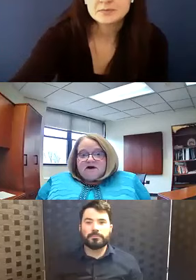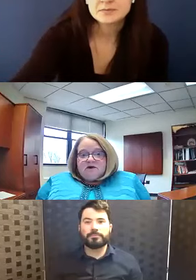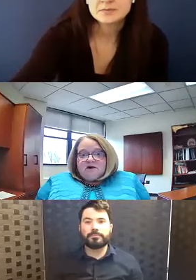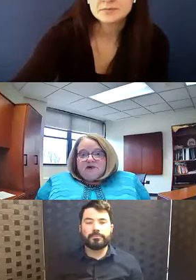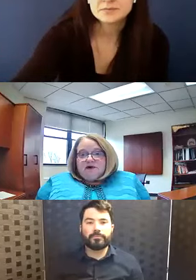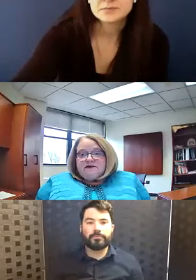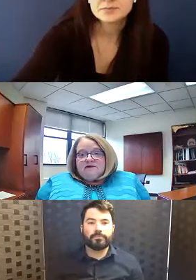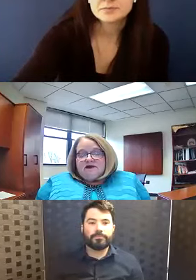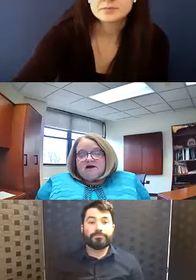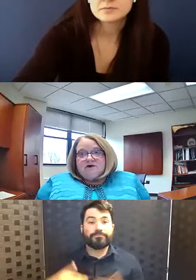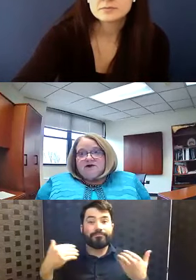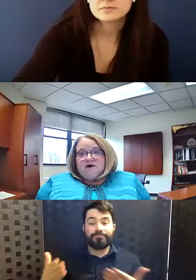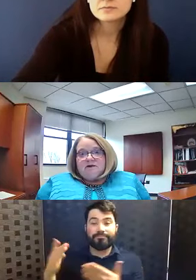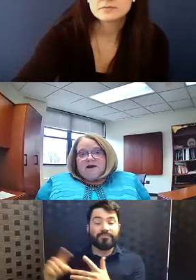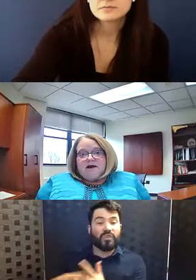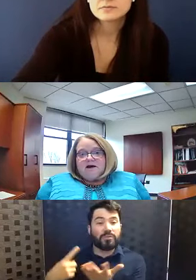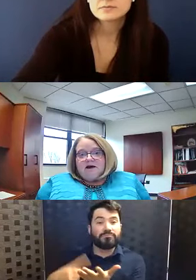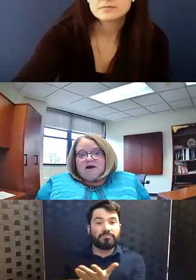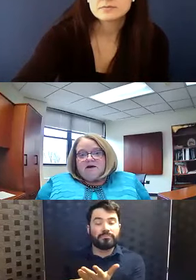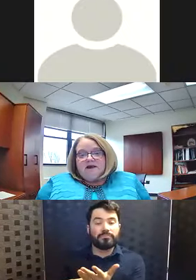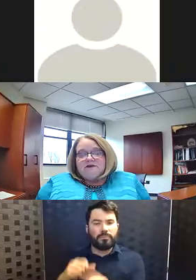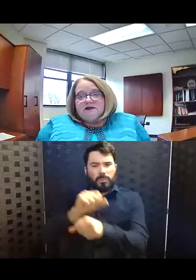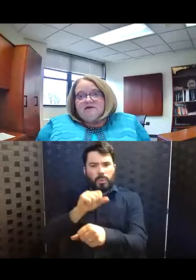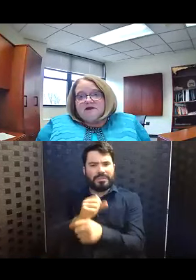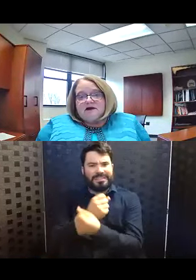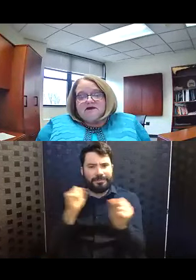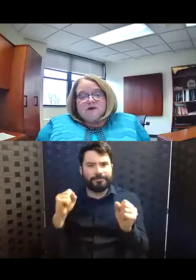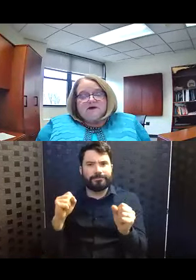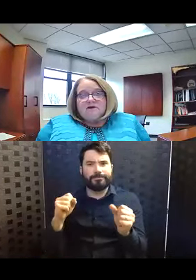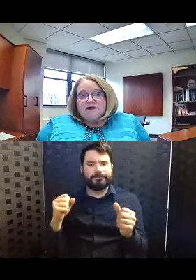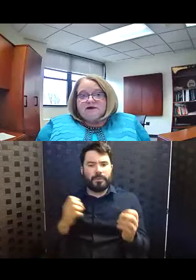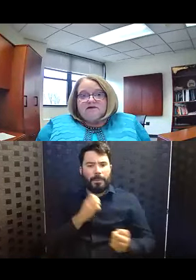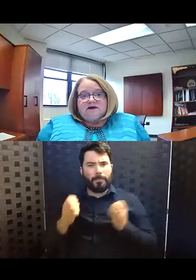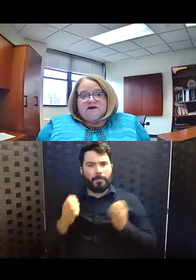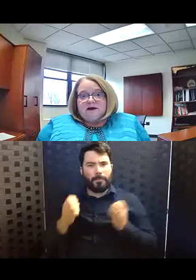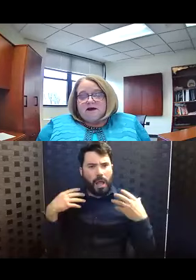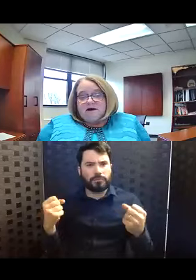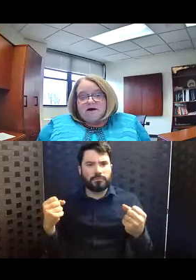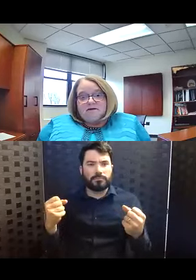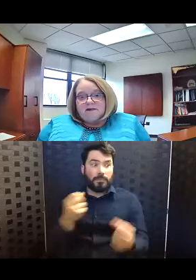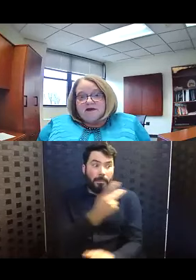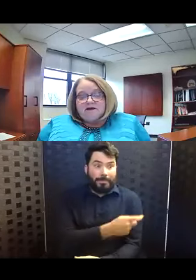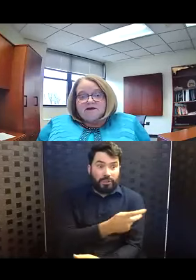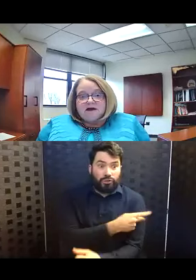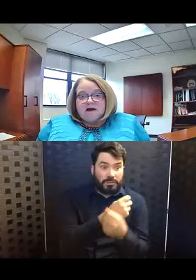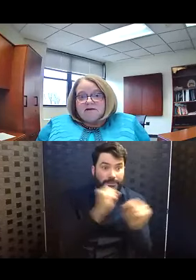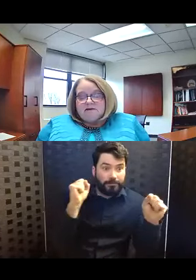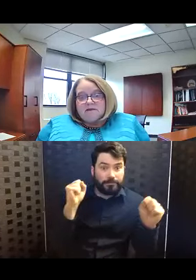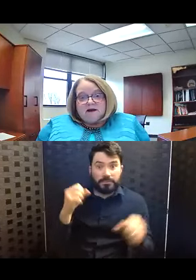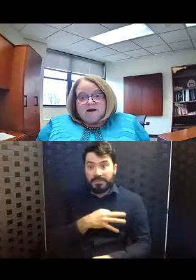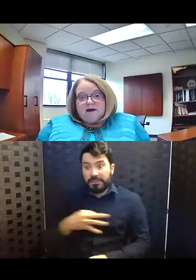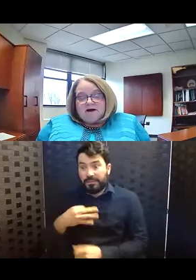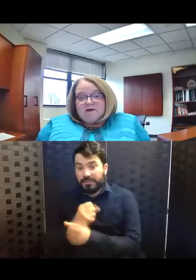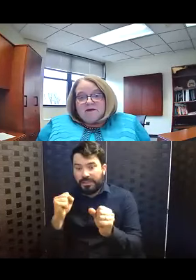So David started with employee safety and emotional well-being, and patient safety as well as employee safety is my biggest